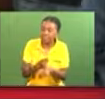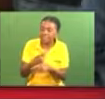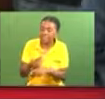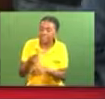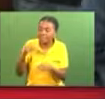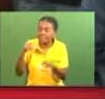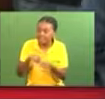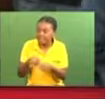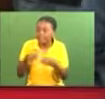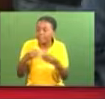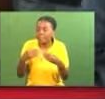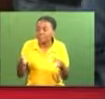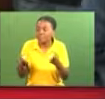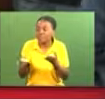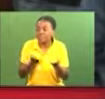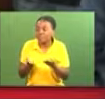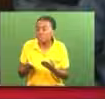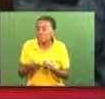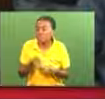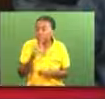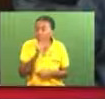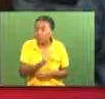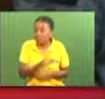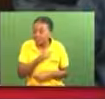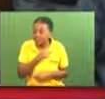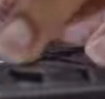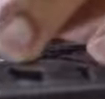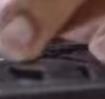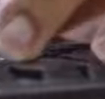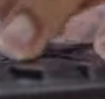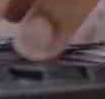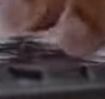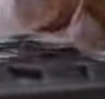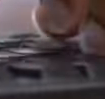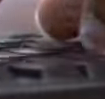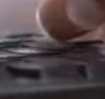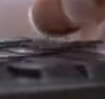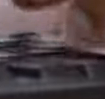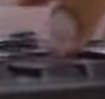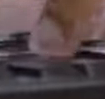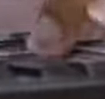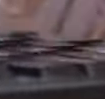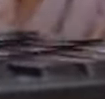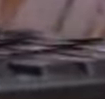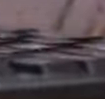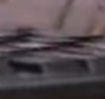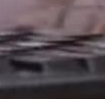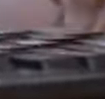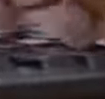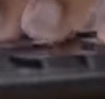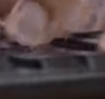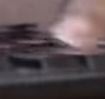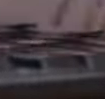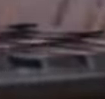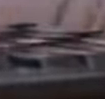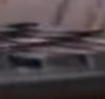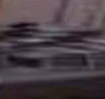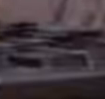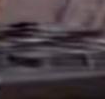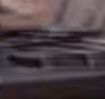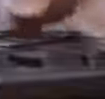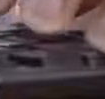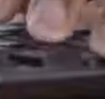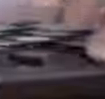the rate of, decrease the quality of service to the public. Public Administration Minister Alison West, during the Senate's budget debate on